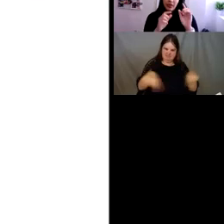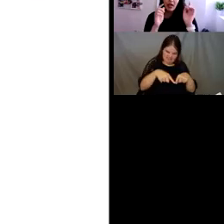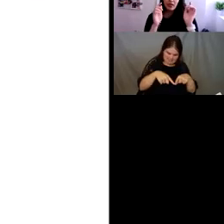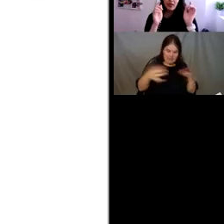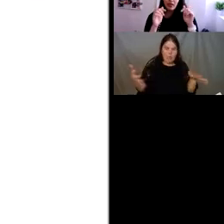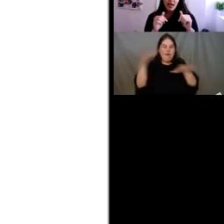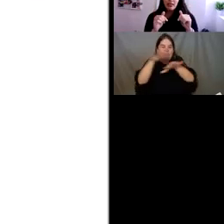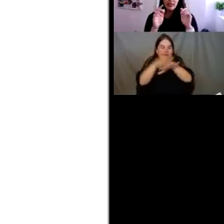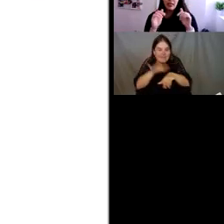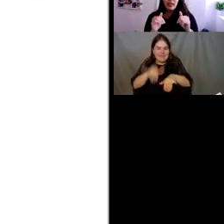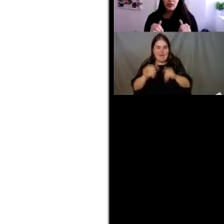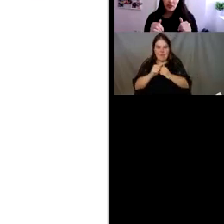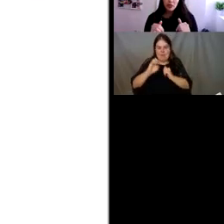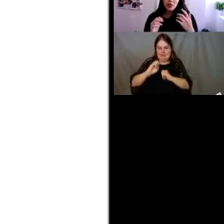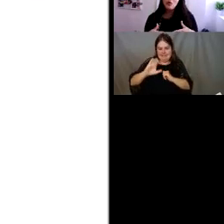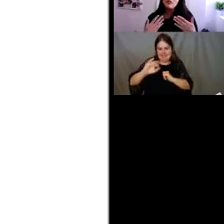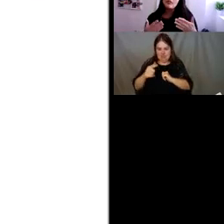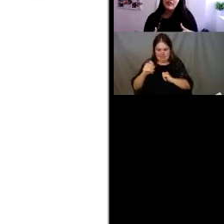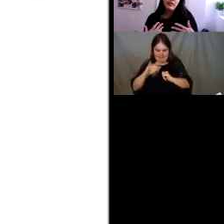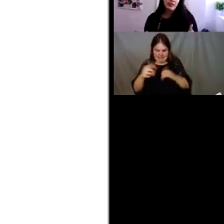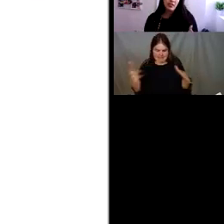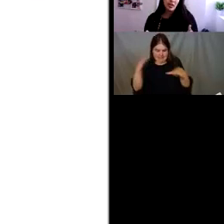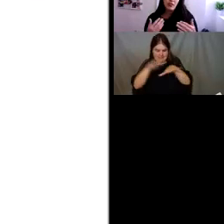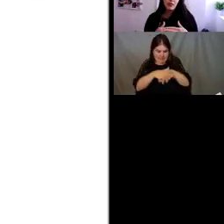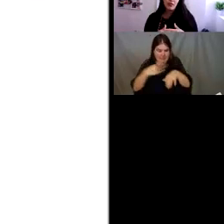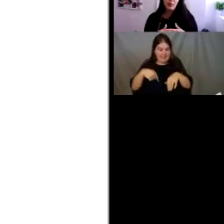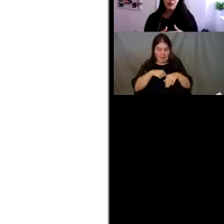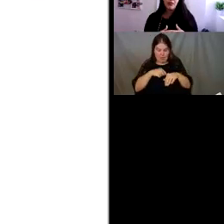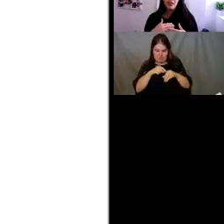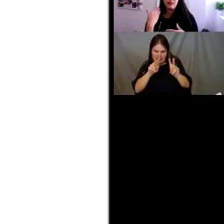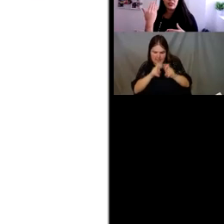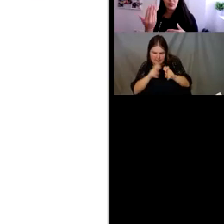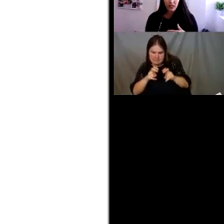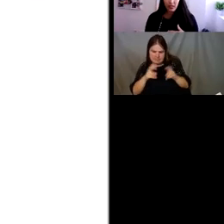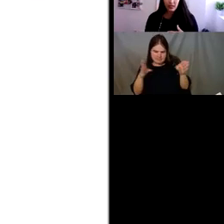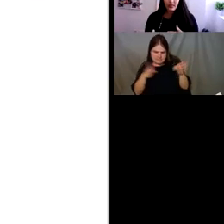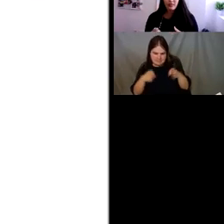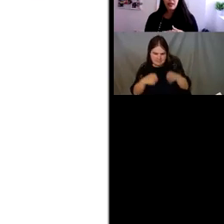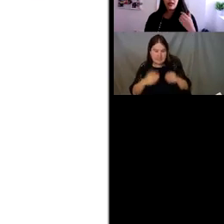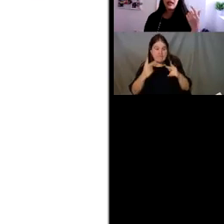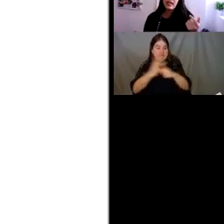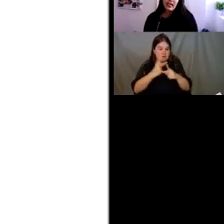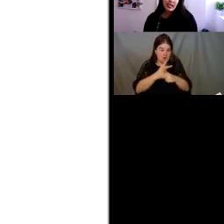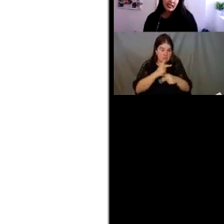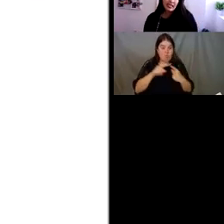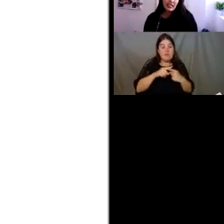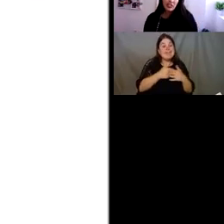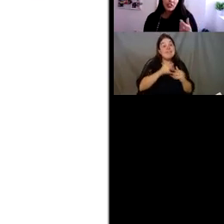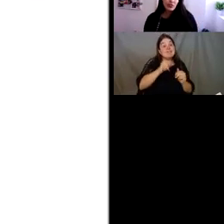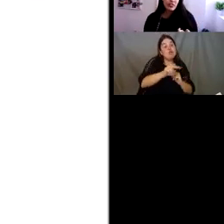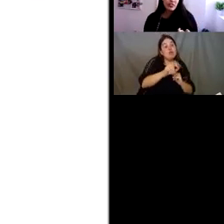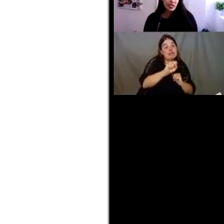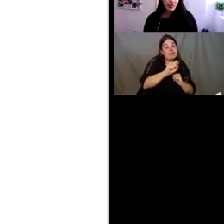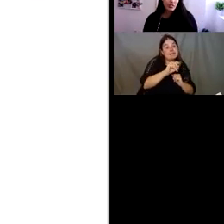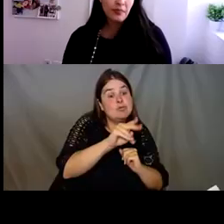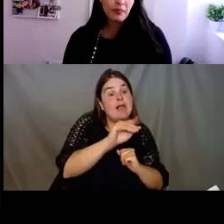signal, and then isolate and use only periods of time where both the infant is looking at the stimuli and ECG